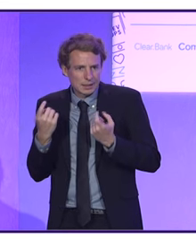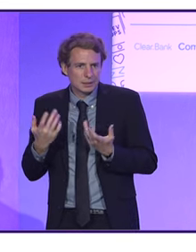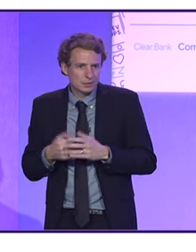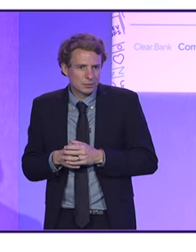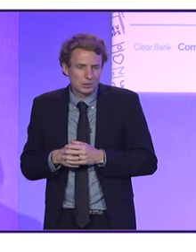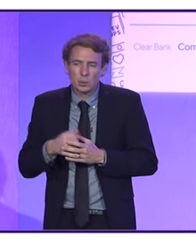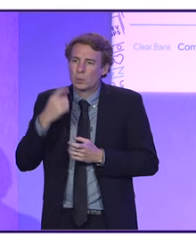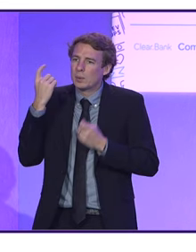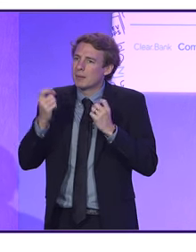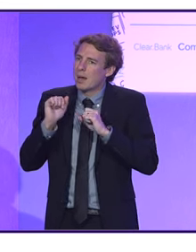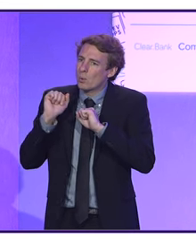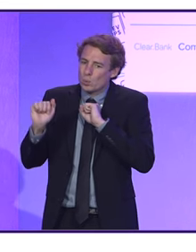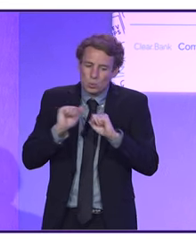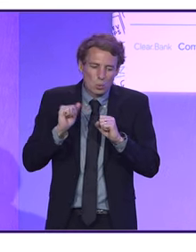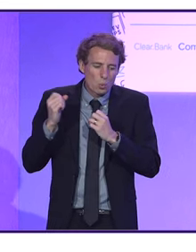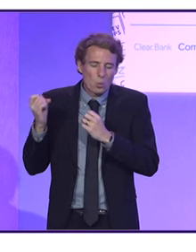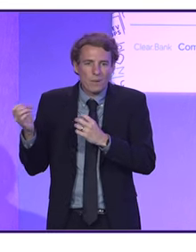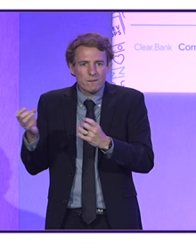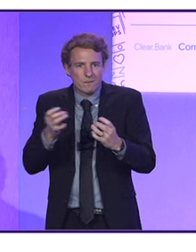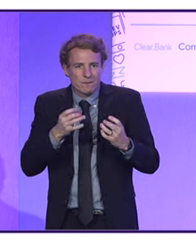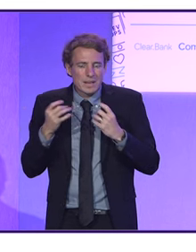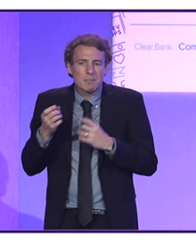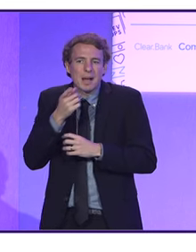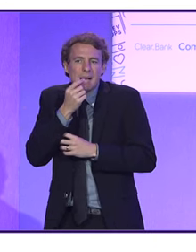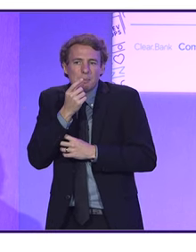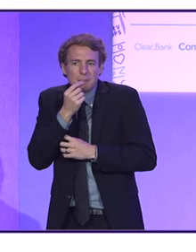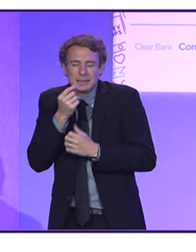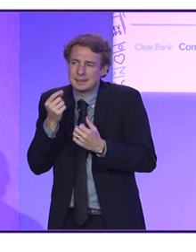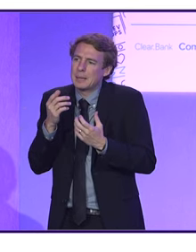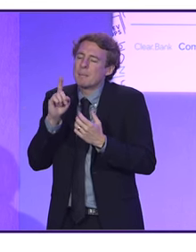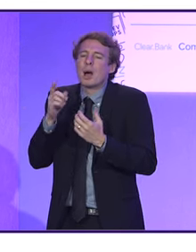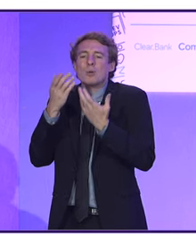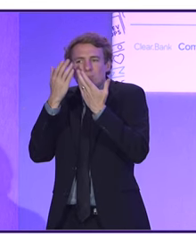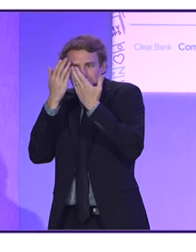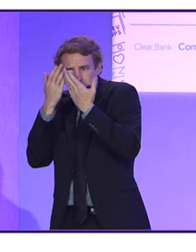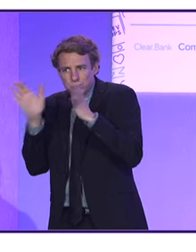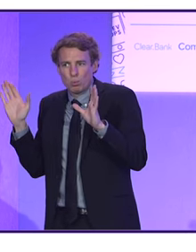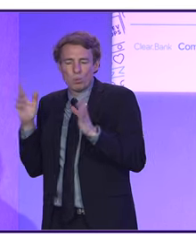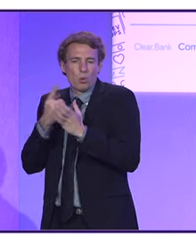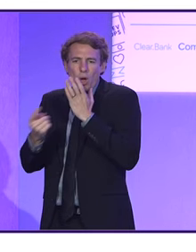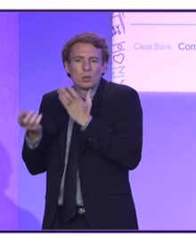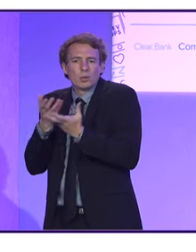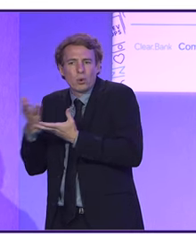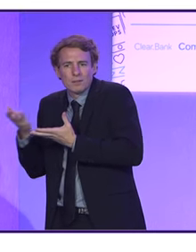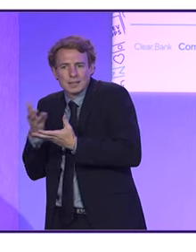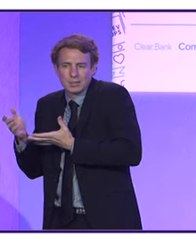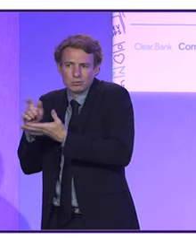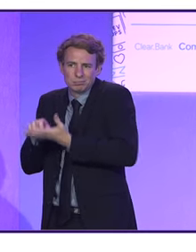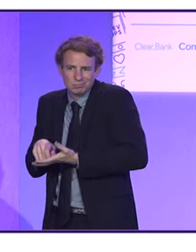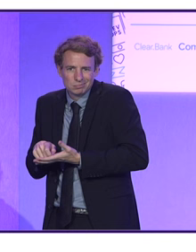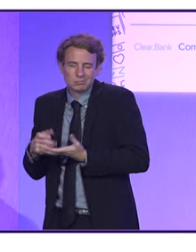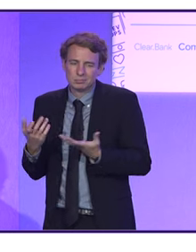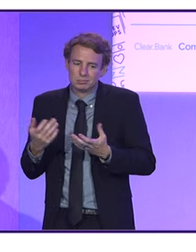our feedback capabilities much more broadly, you know, not just about conversational feedback